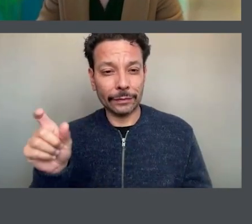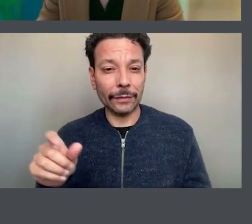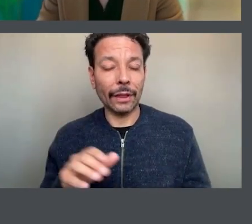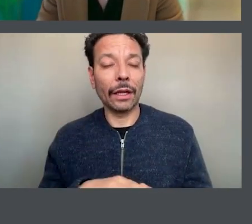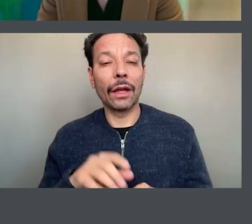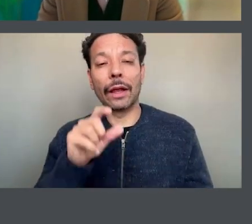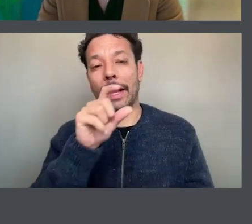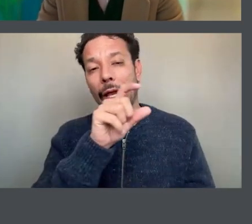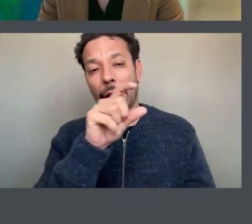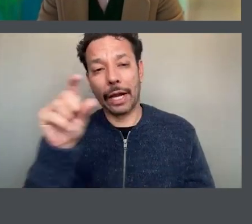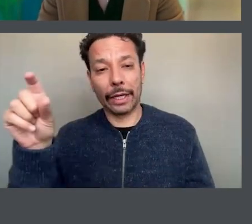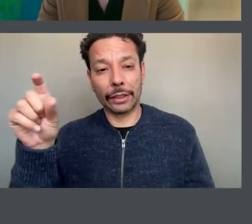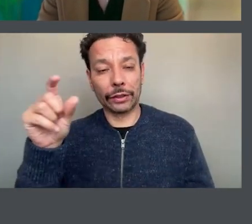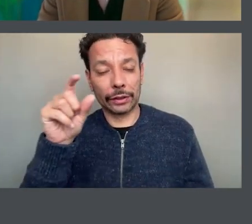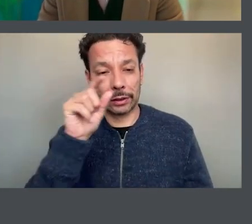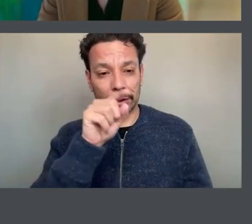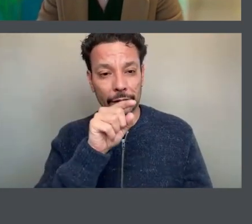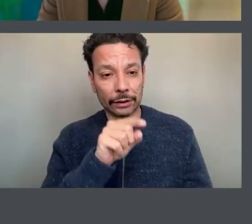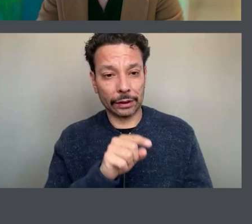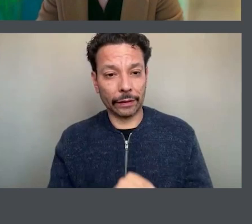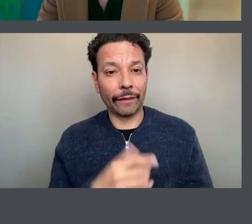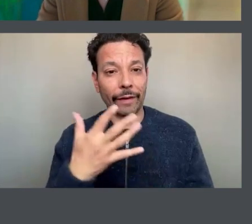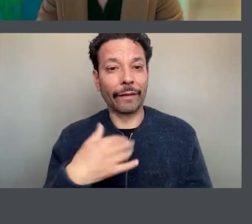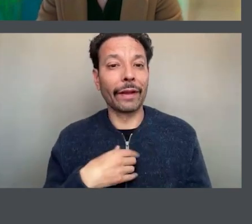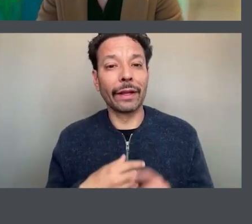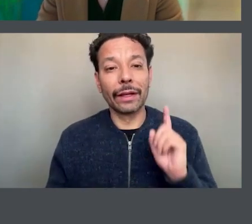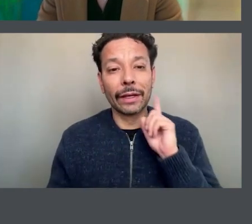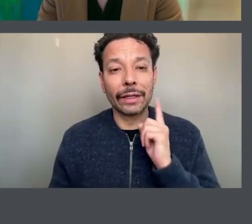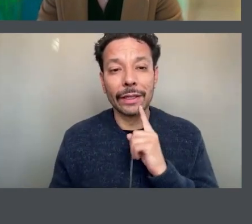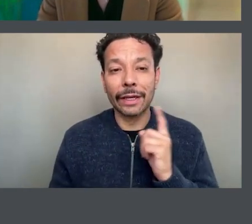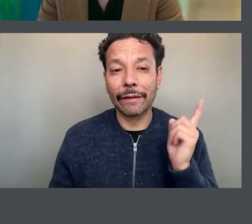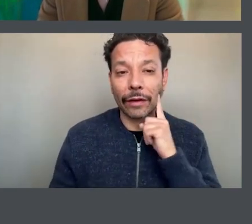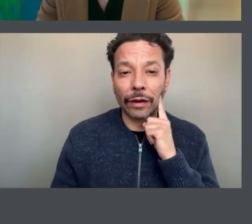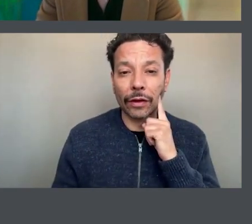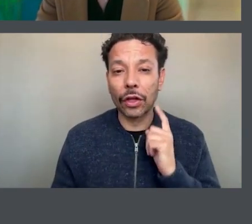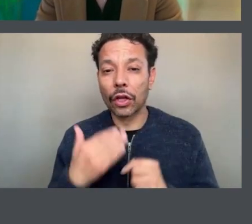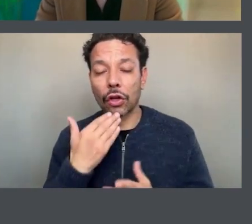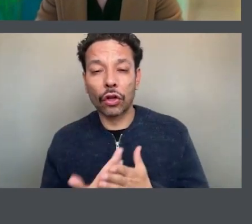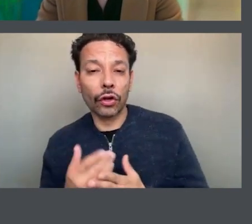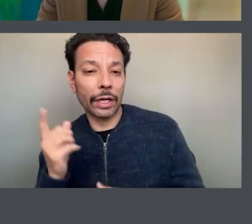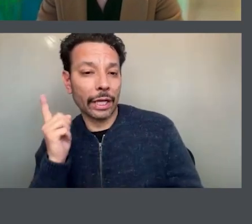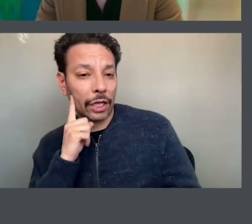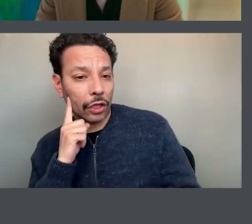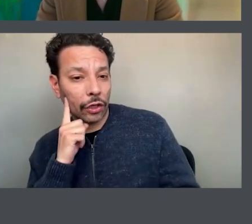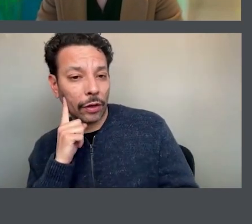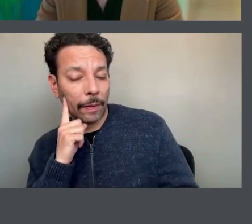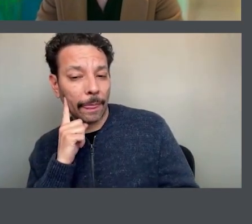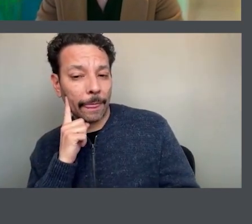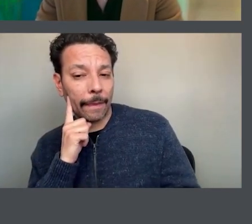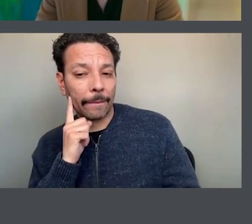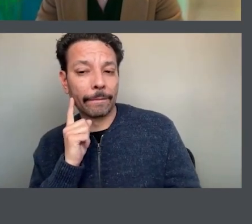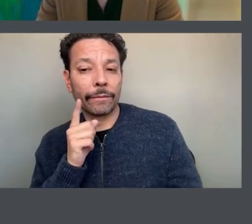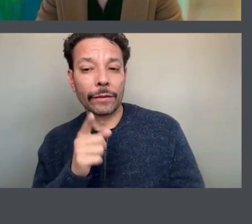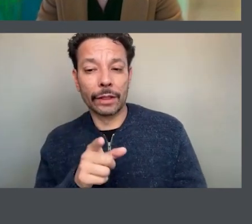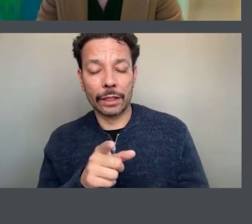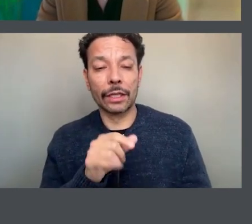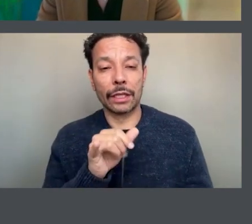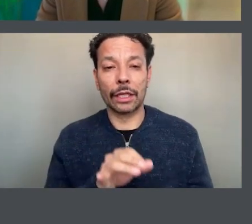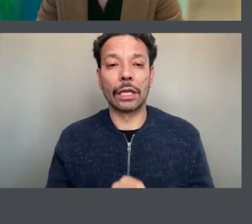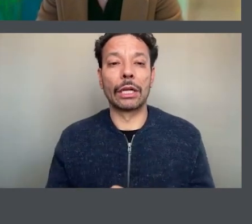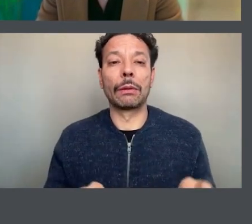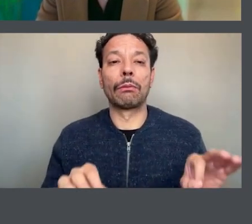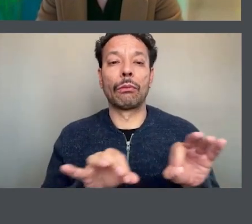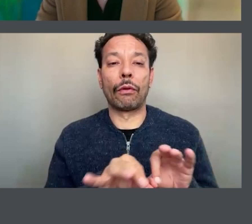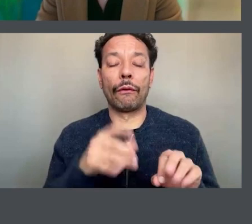that header, there is reference to the deaf ear versus the good ear. And these are nuances that are very important for